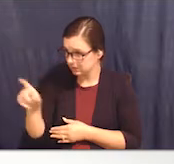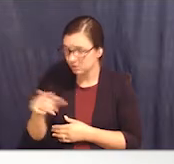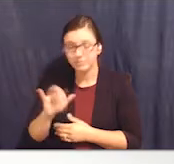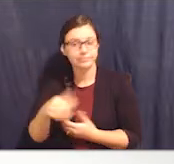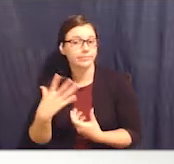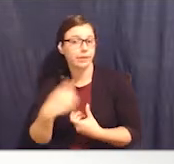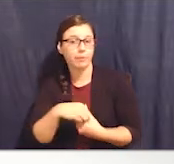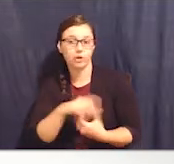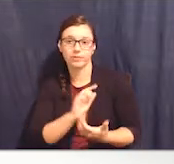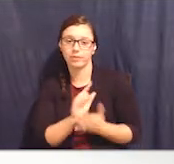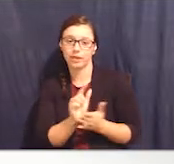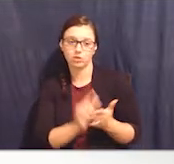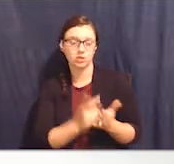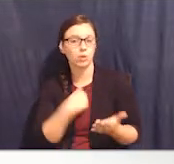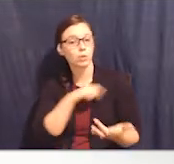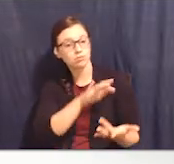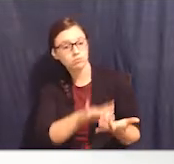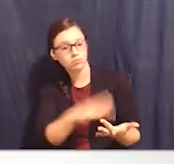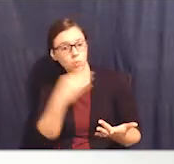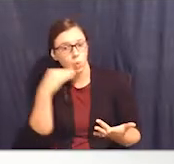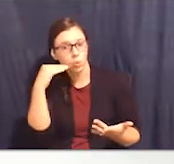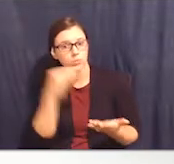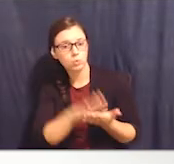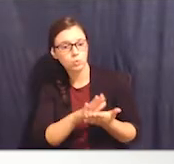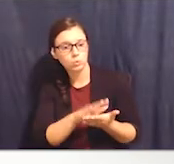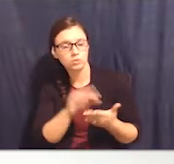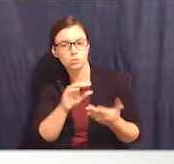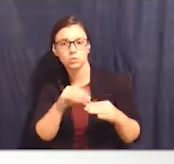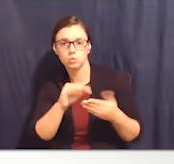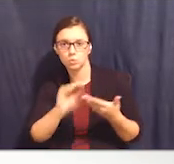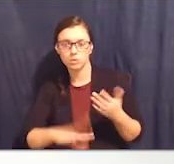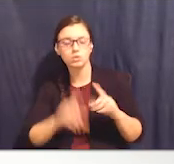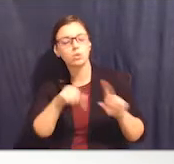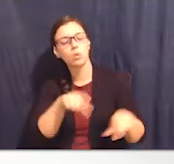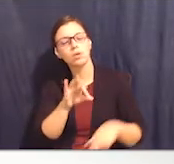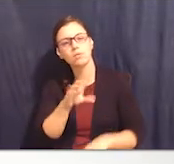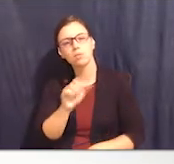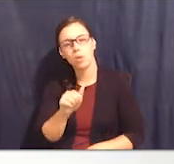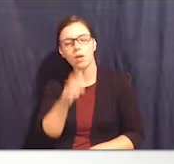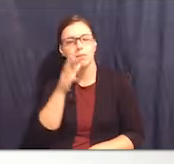years, or a standard diploma. The requirement is,